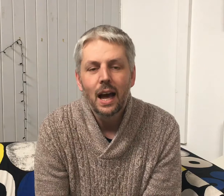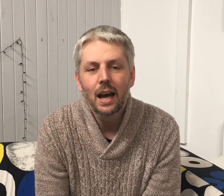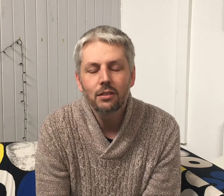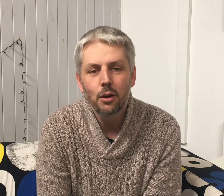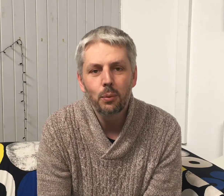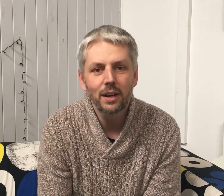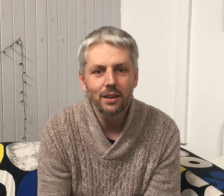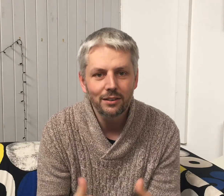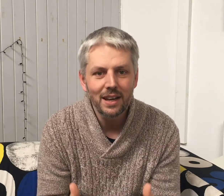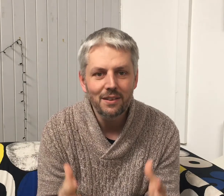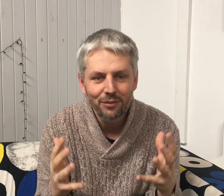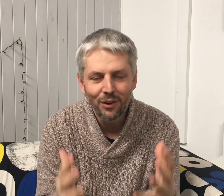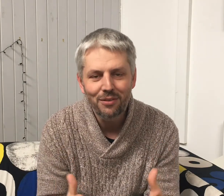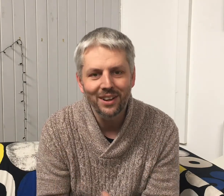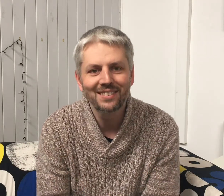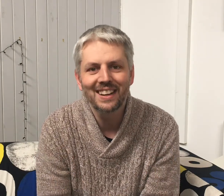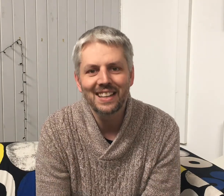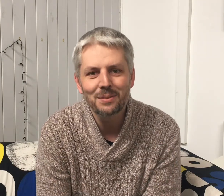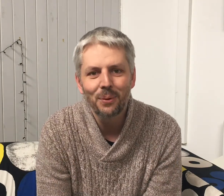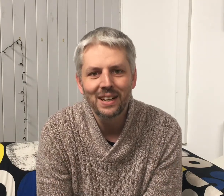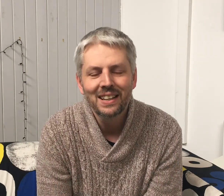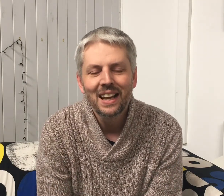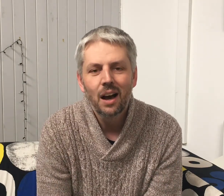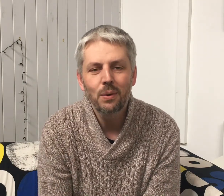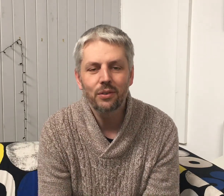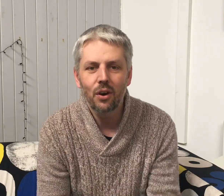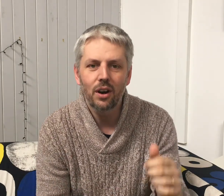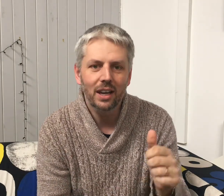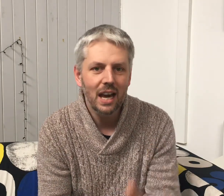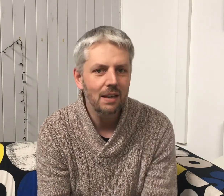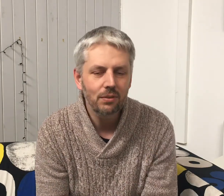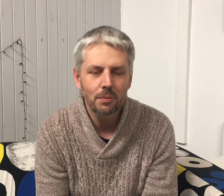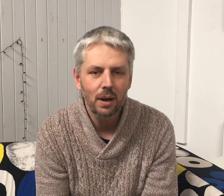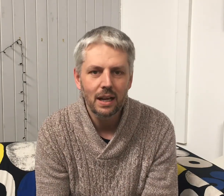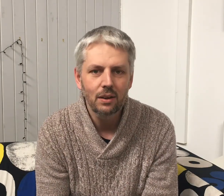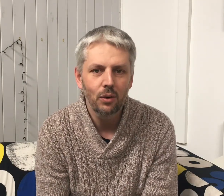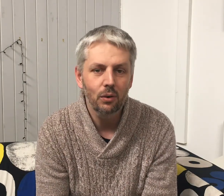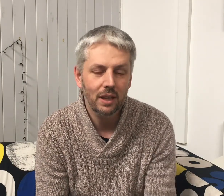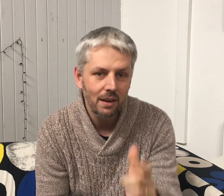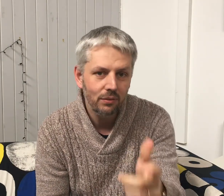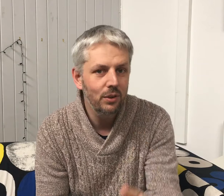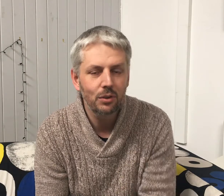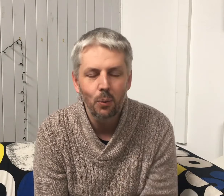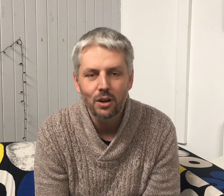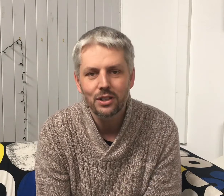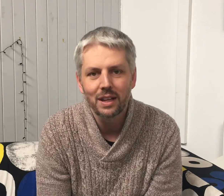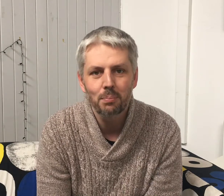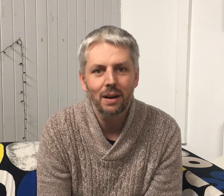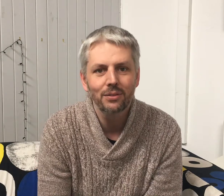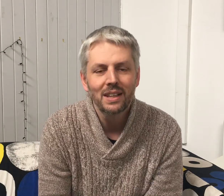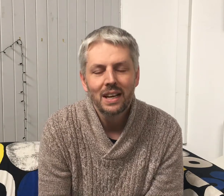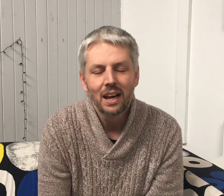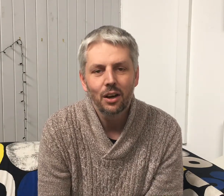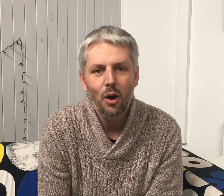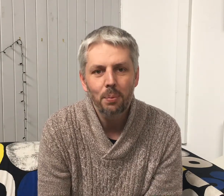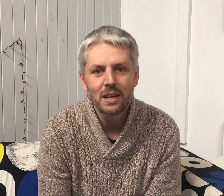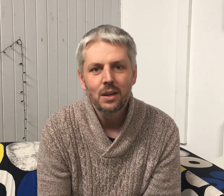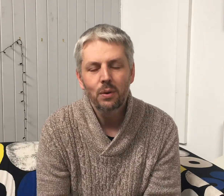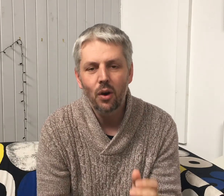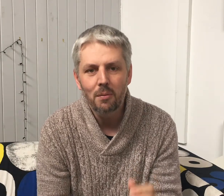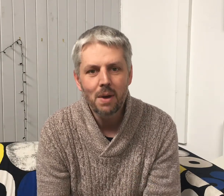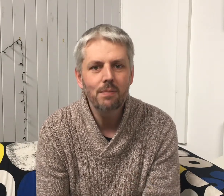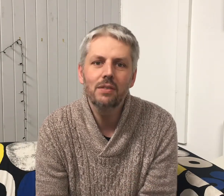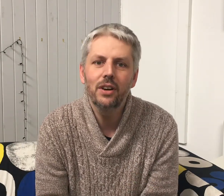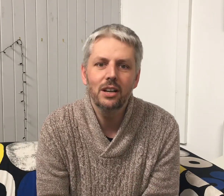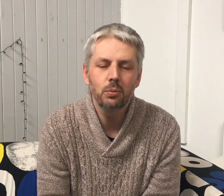you. So we've got a day full of fun today, this morning. We've got games to play or games for you to watch and then perhaps copy.